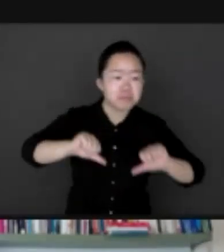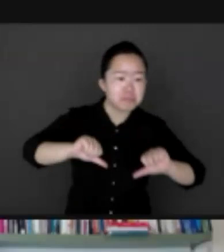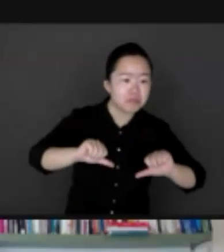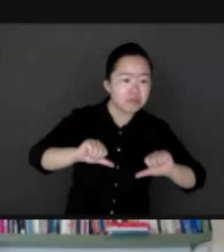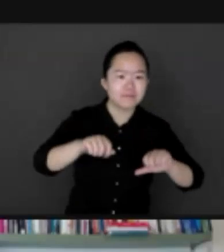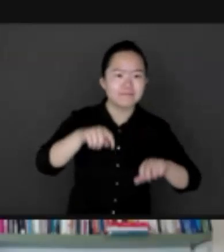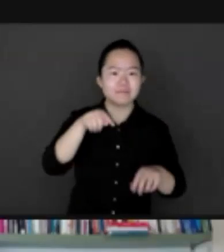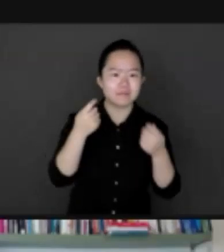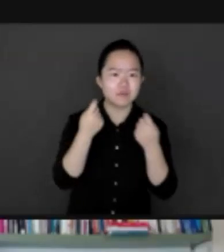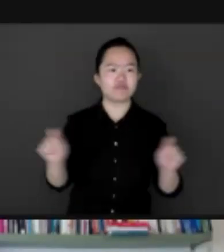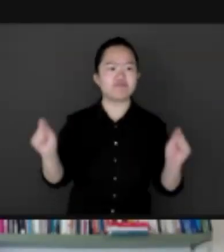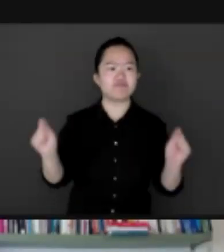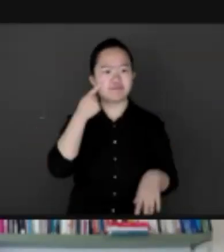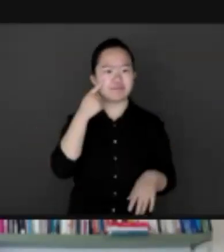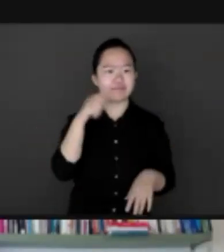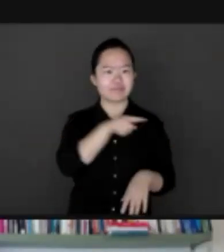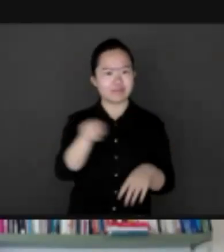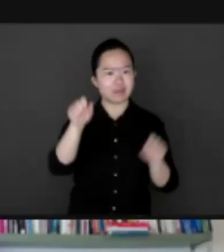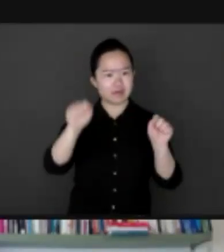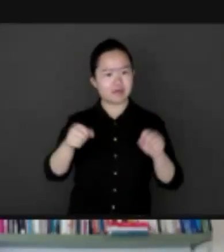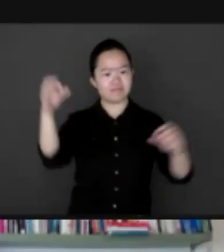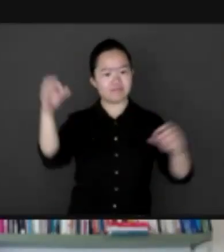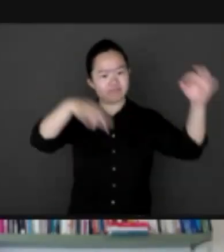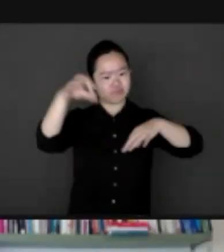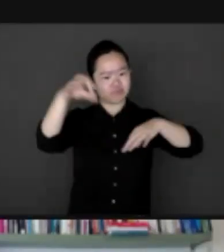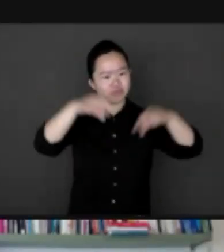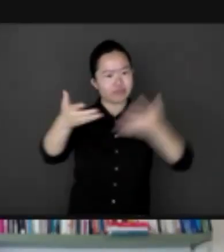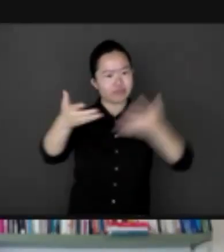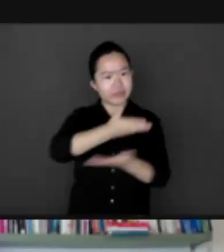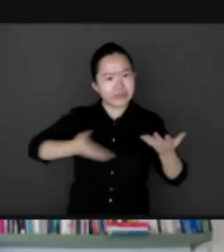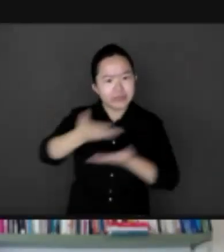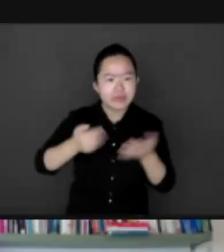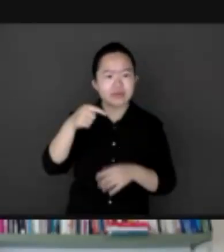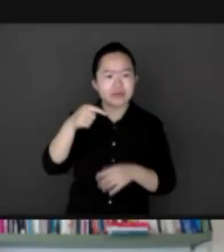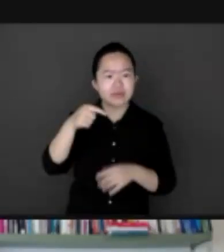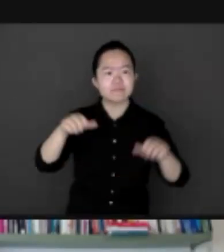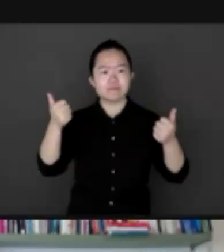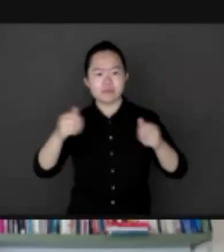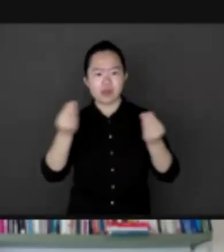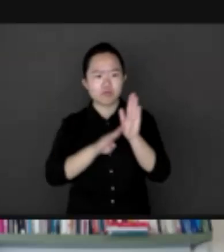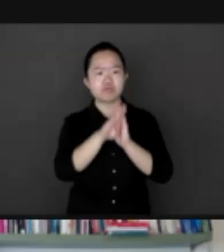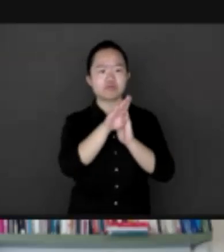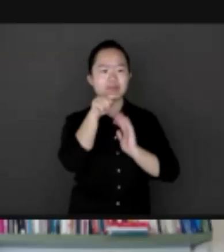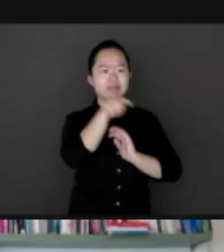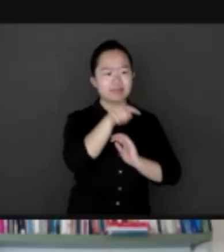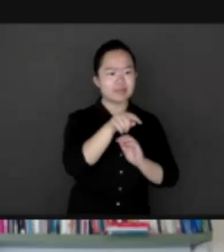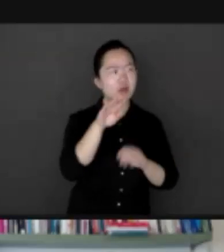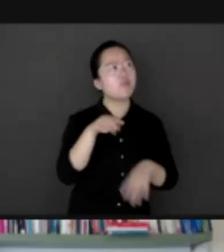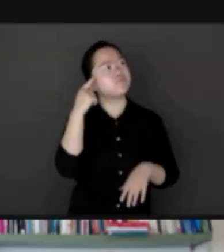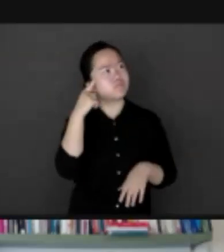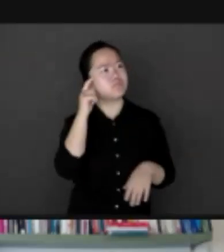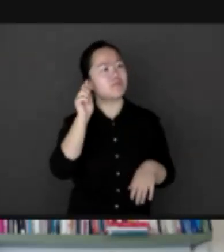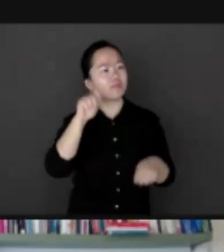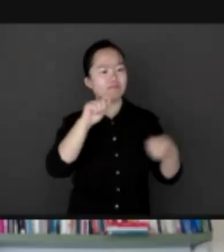components. Recently, for example, we developed an accessible and privacy-compliant video player for our Designers Italia